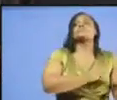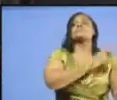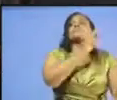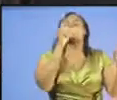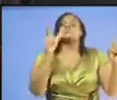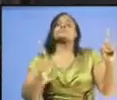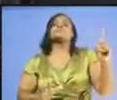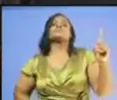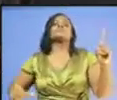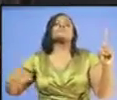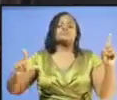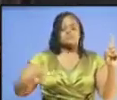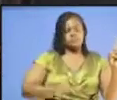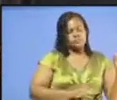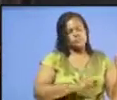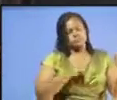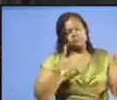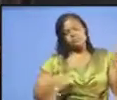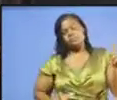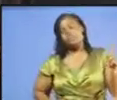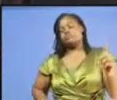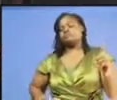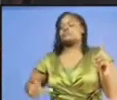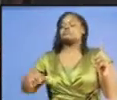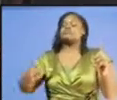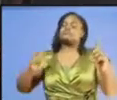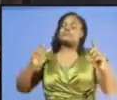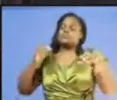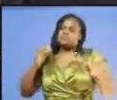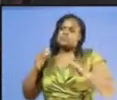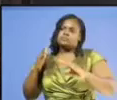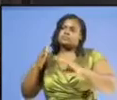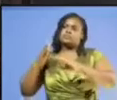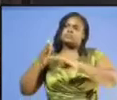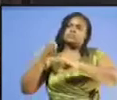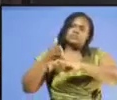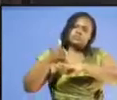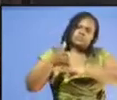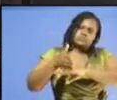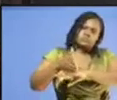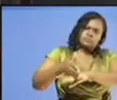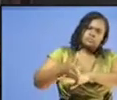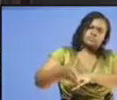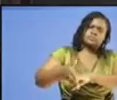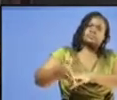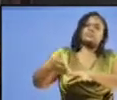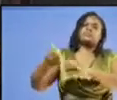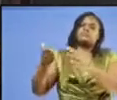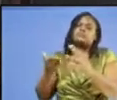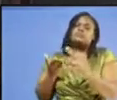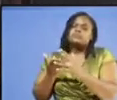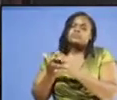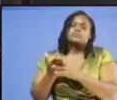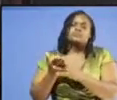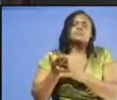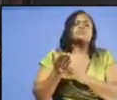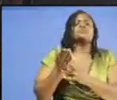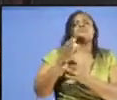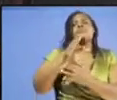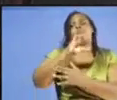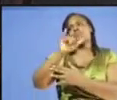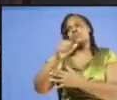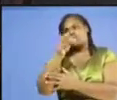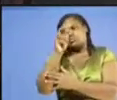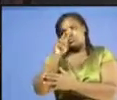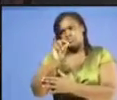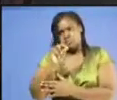Lord, help me cross. He'll help you cross your Jordan. Over Jordan. He'll help you cross your